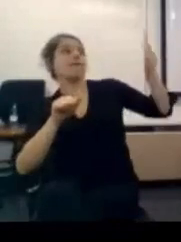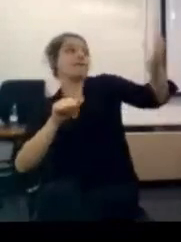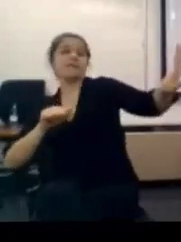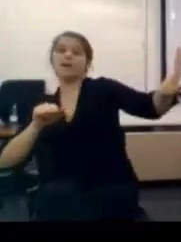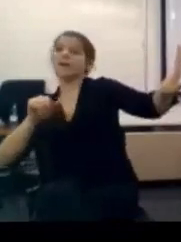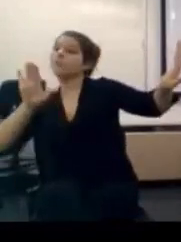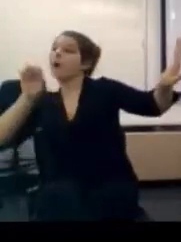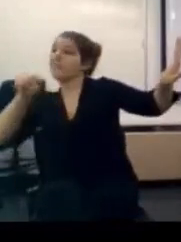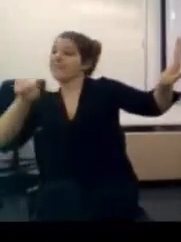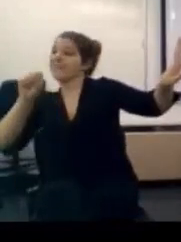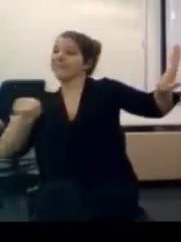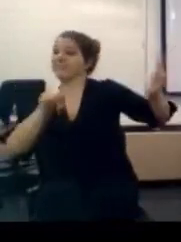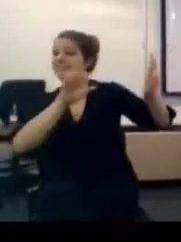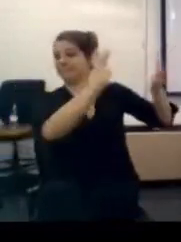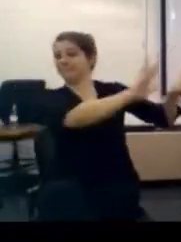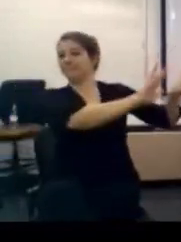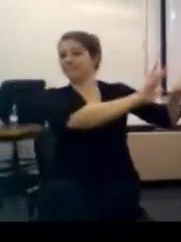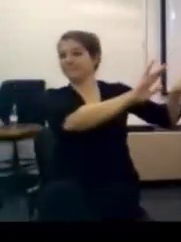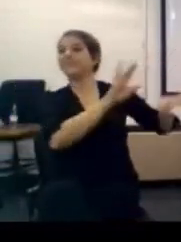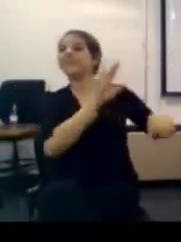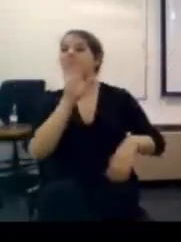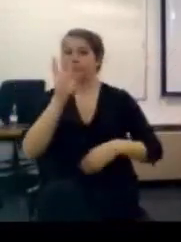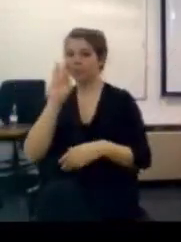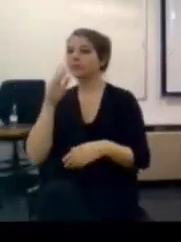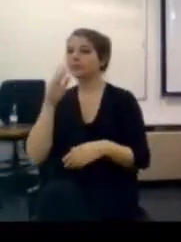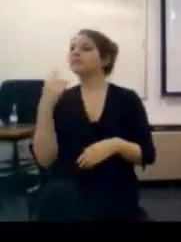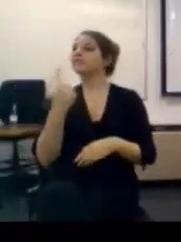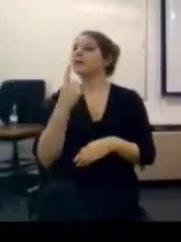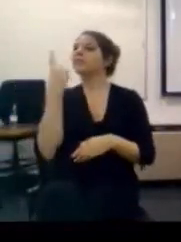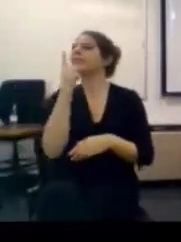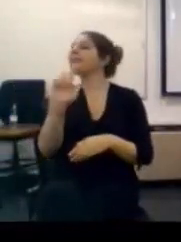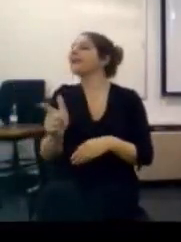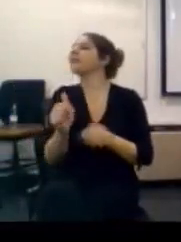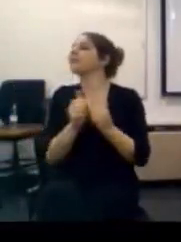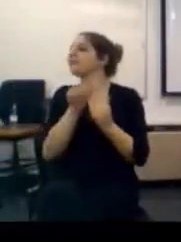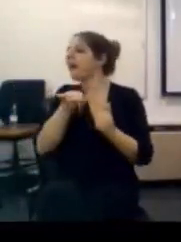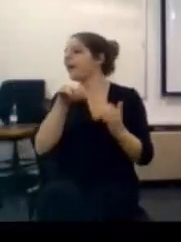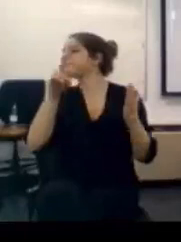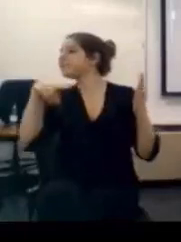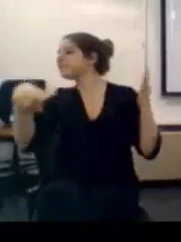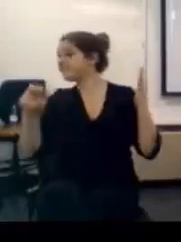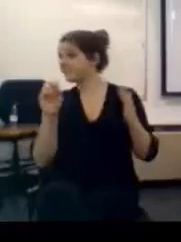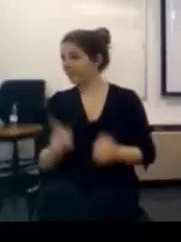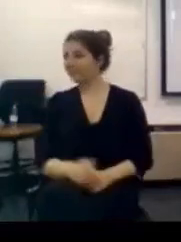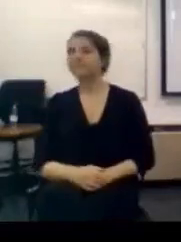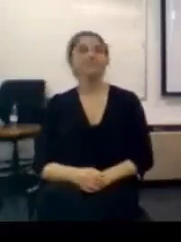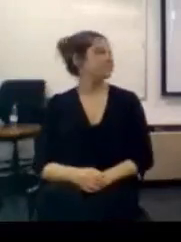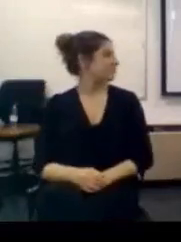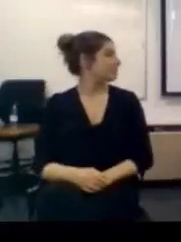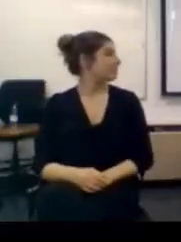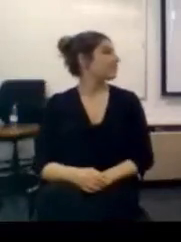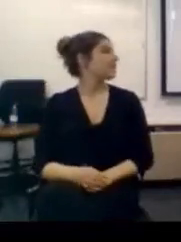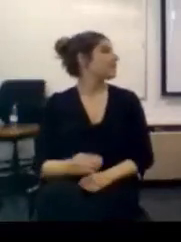your disabilities and in the other side your abilities. We're going to do something pretty cool later.